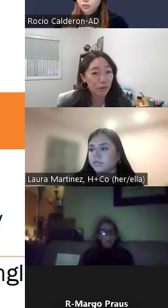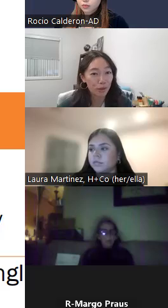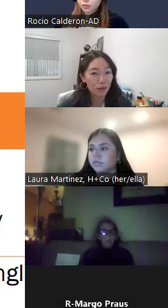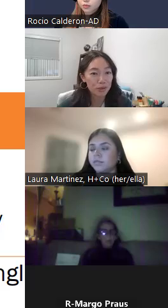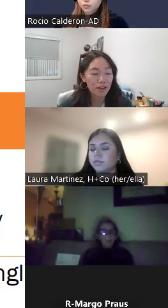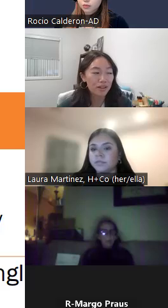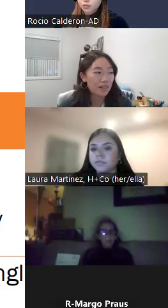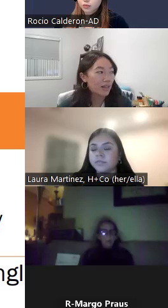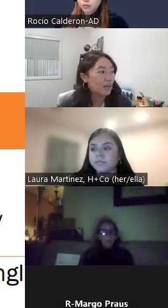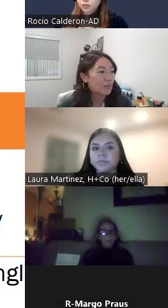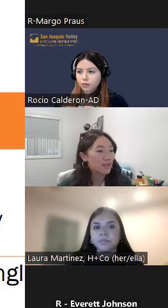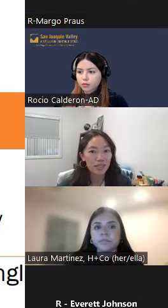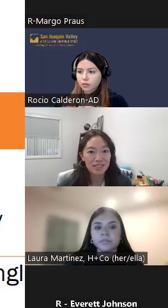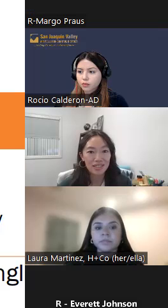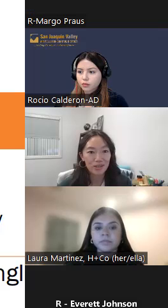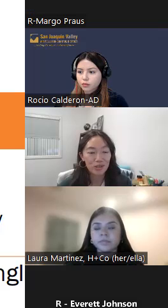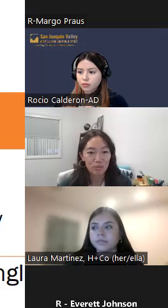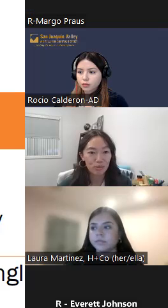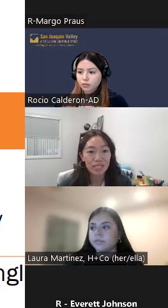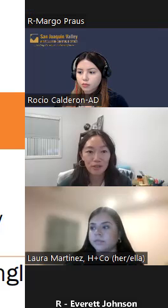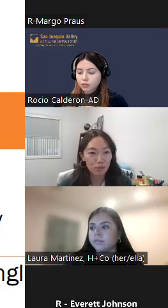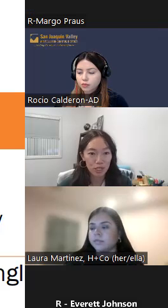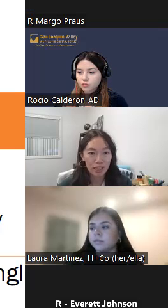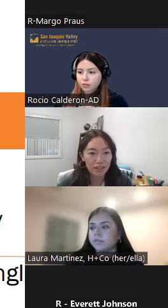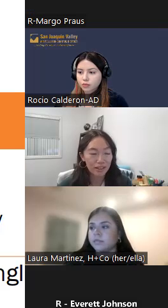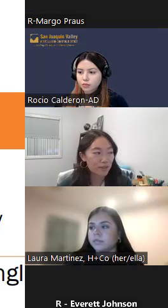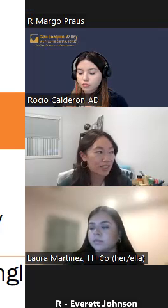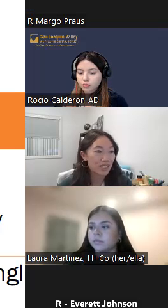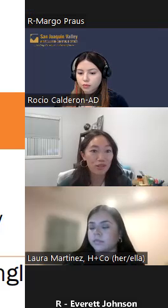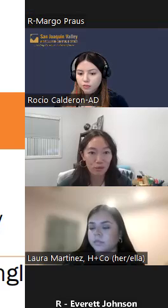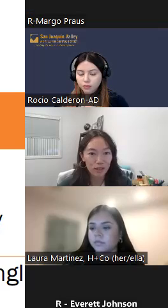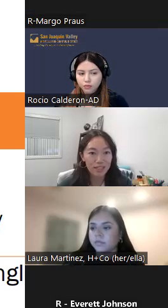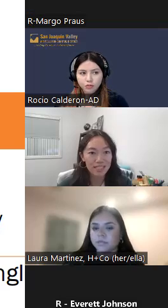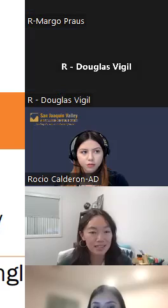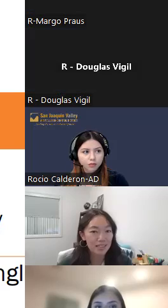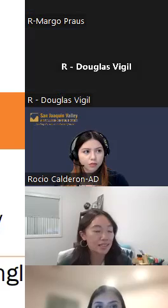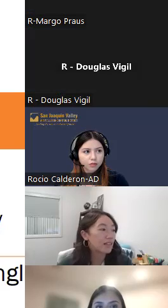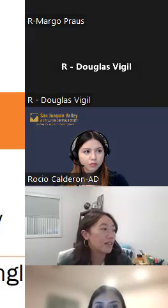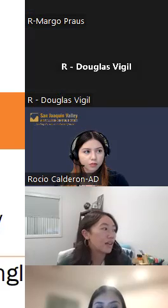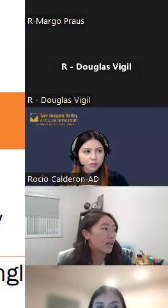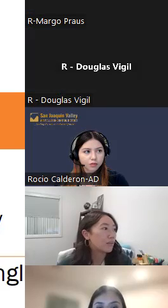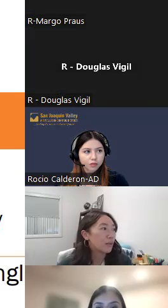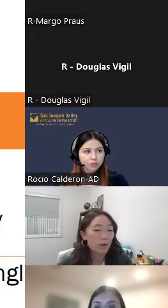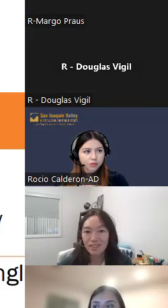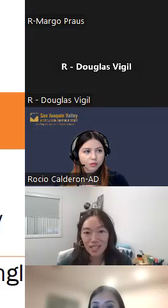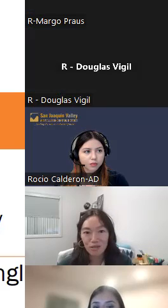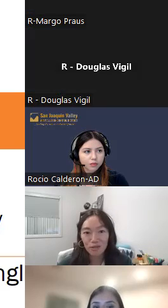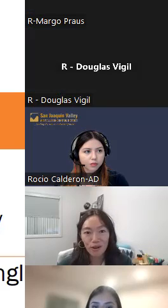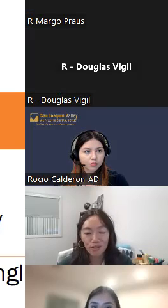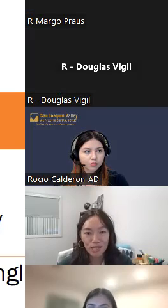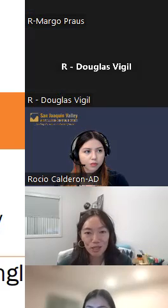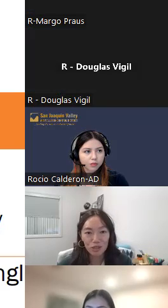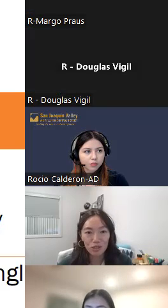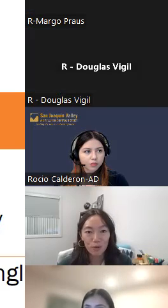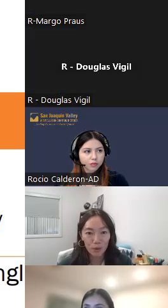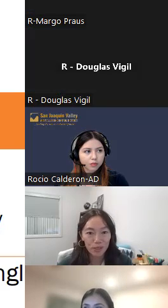that we're getting really close on. And so we definitely appreciate kind of the continued work of the CSC and want to continue moving